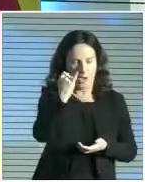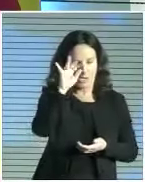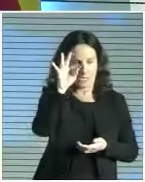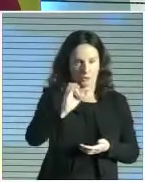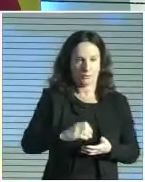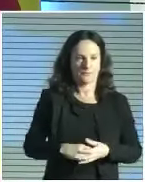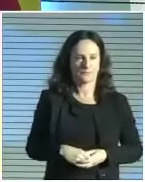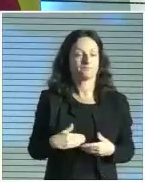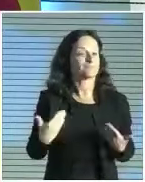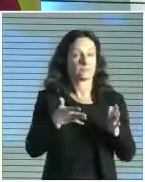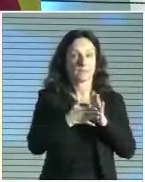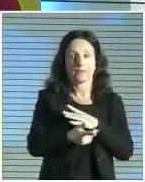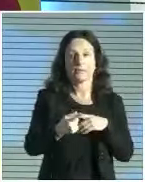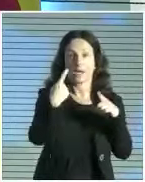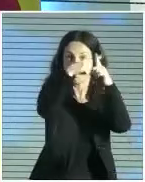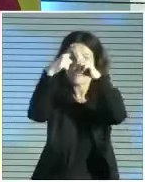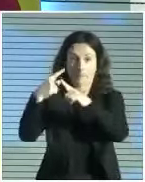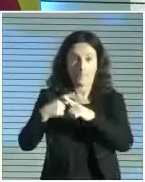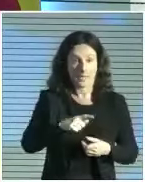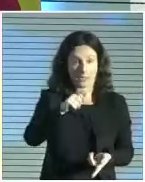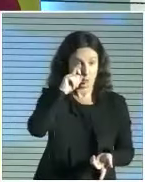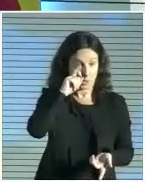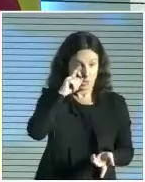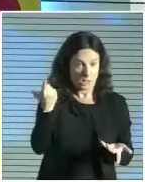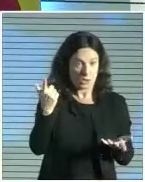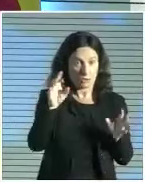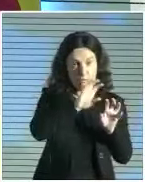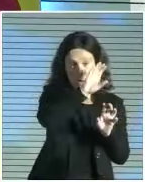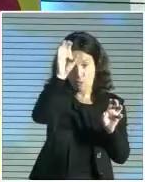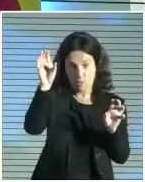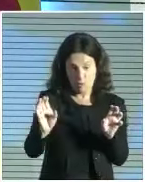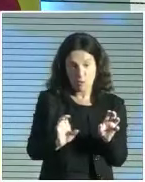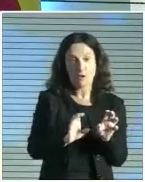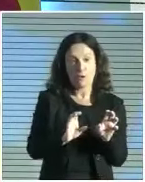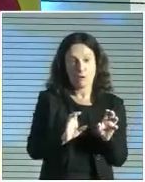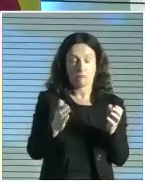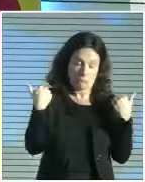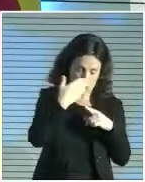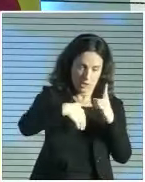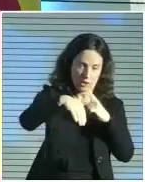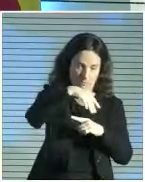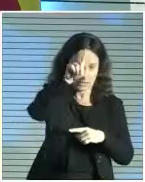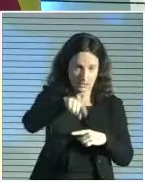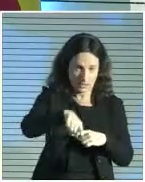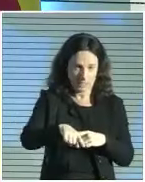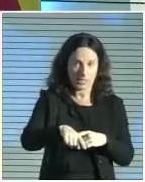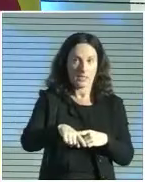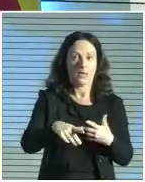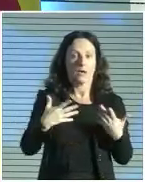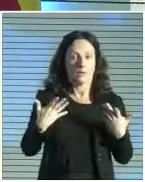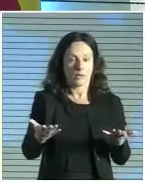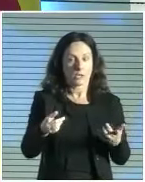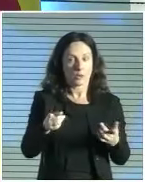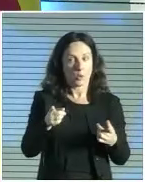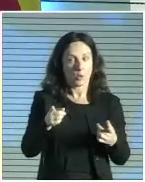the cooperation of the ministries of environment at subnational level, where you said you have right now the chair for the tourism. That is correct. For